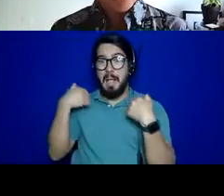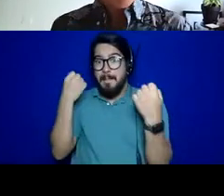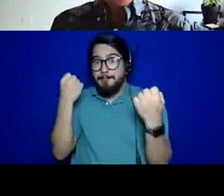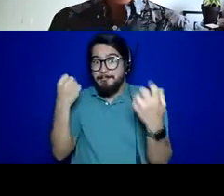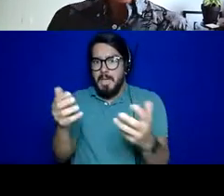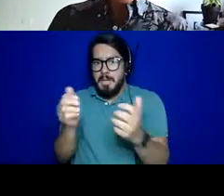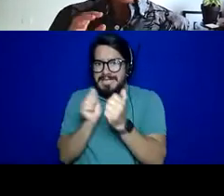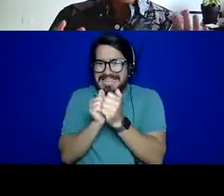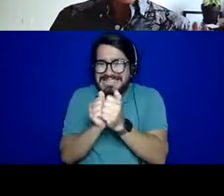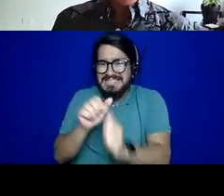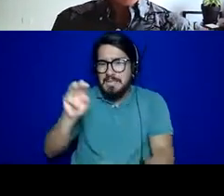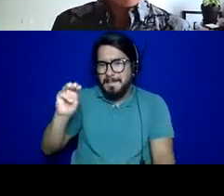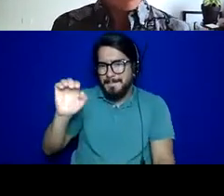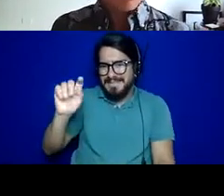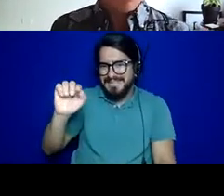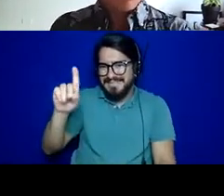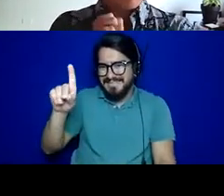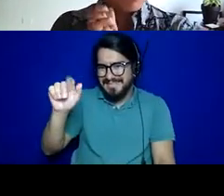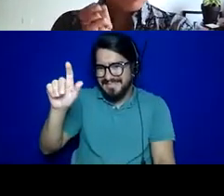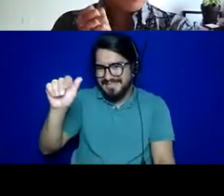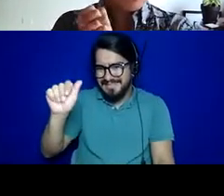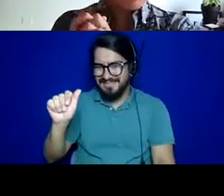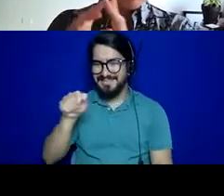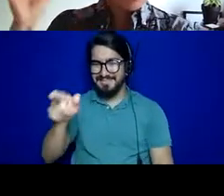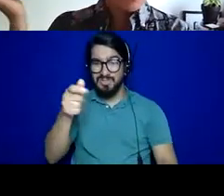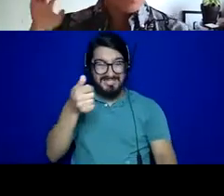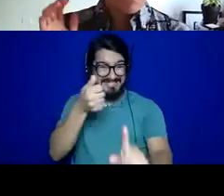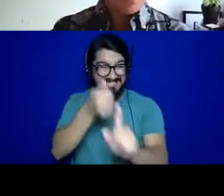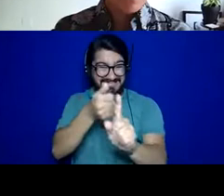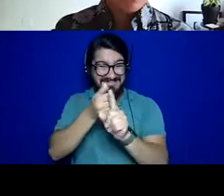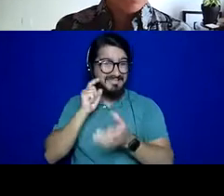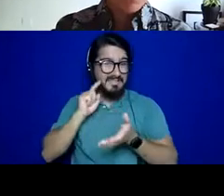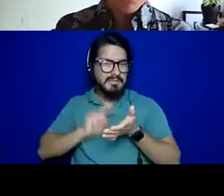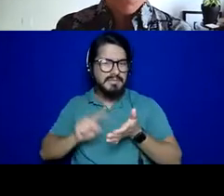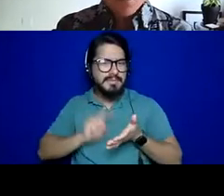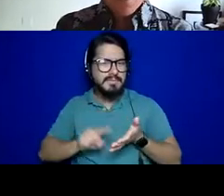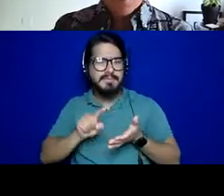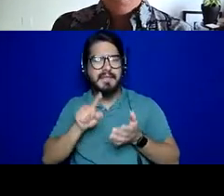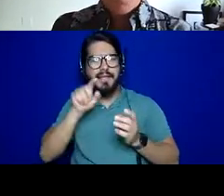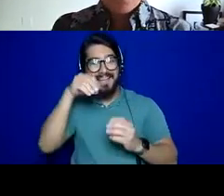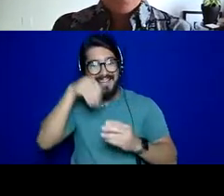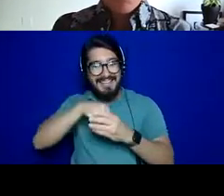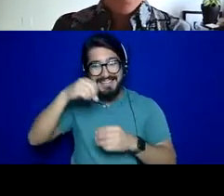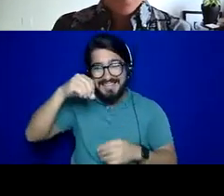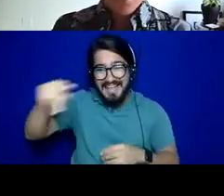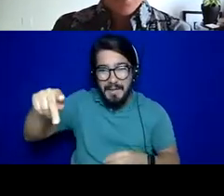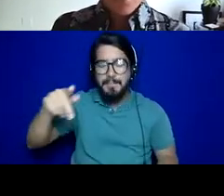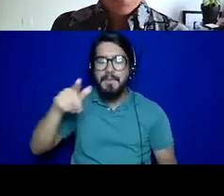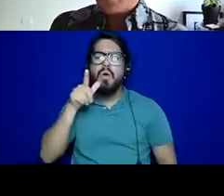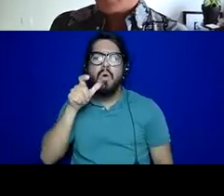it, trying to figure out if on your application, who's gonna see that metadata. So at this